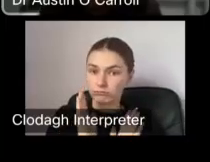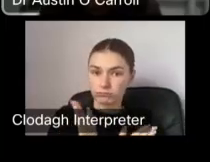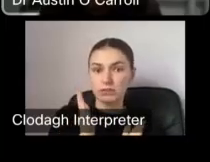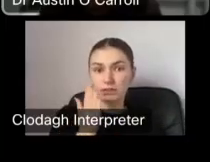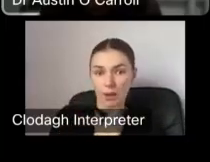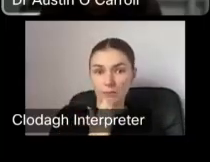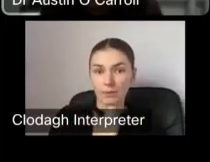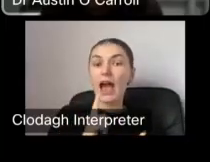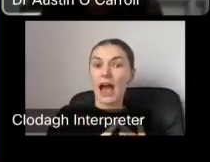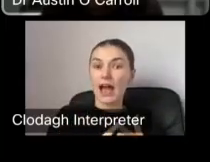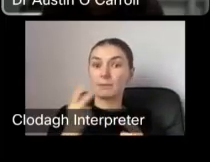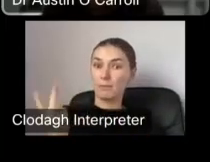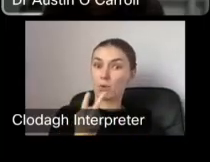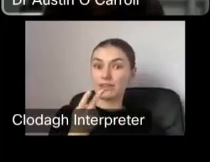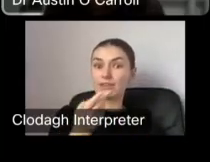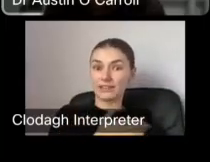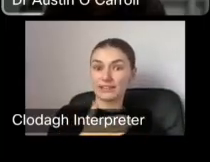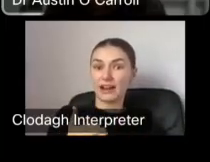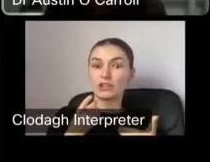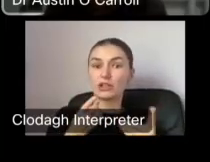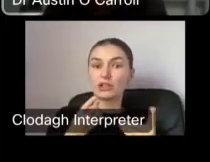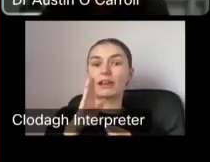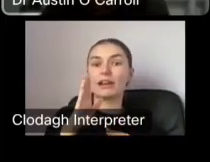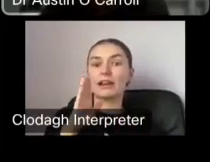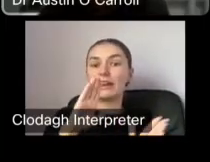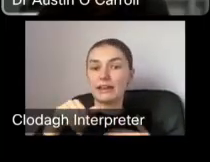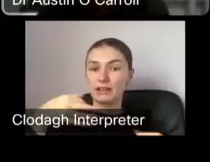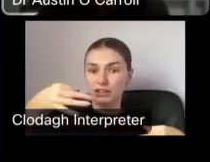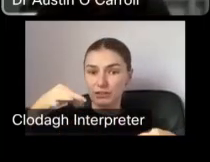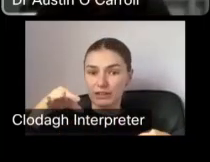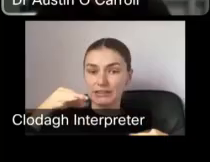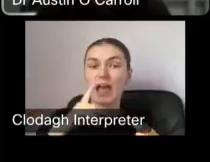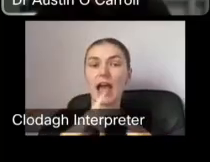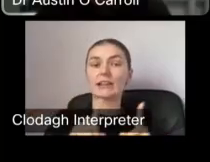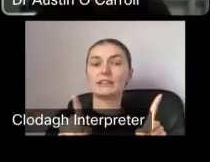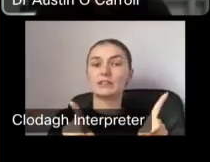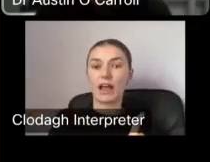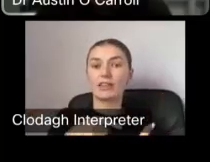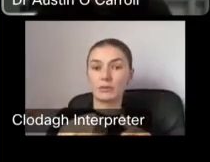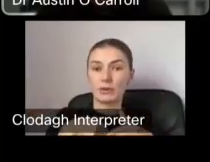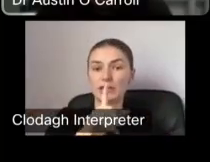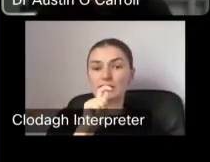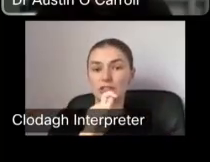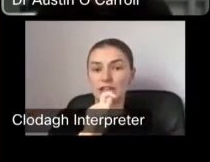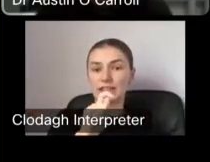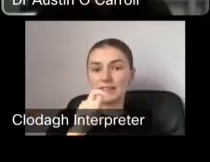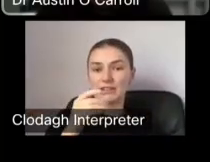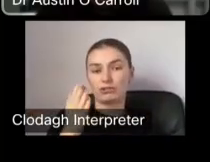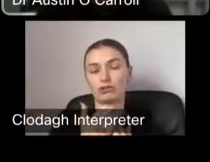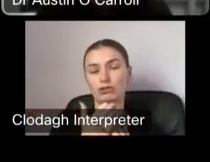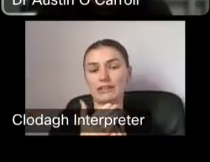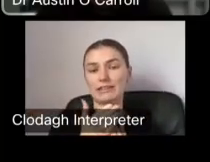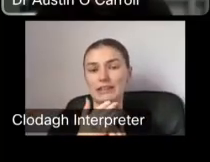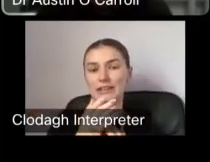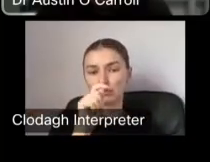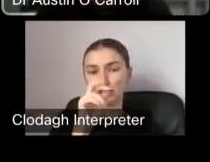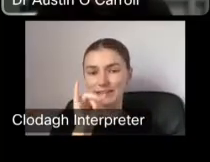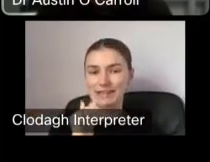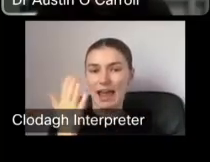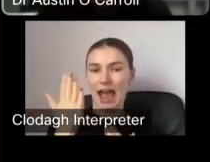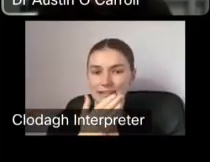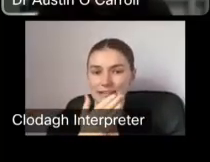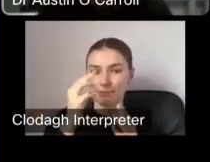leaving certs, and they both did their leaving certs. And then they got the Trinity Access Programme, and they ended up entering Trinity. They